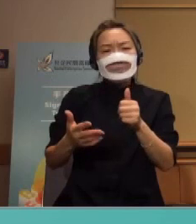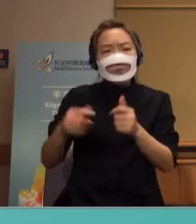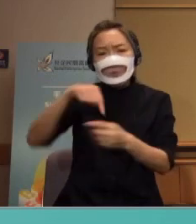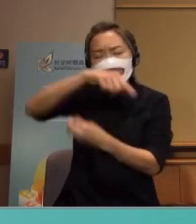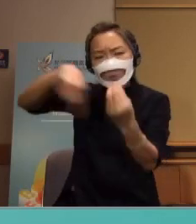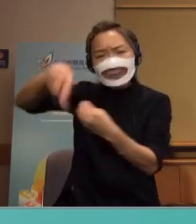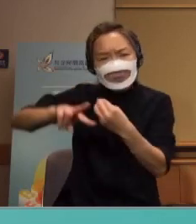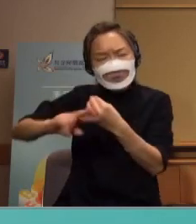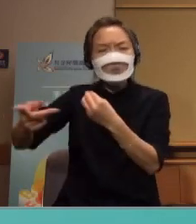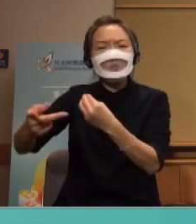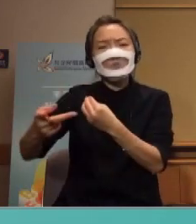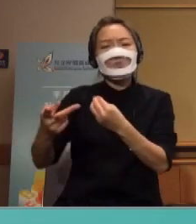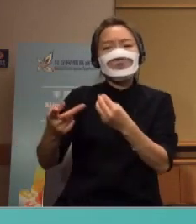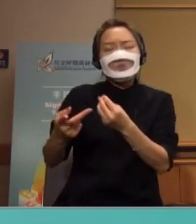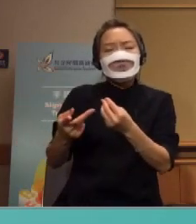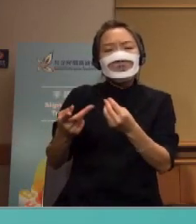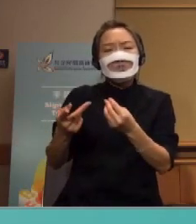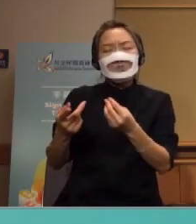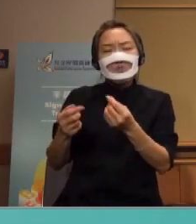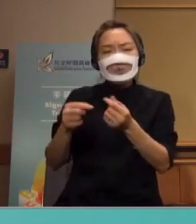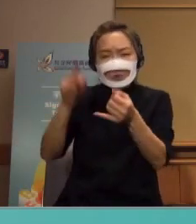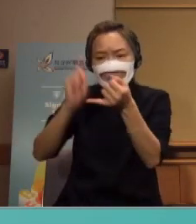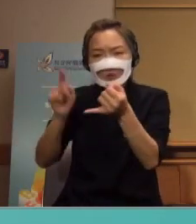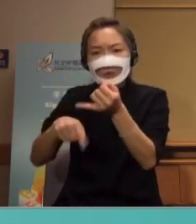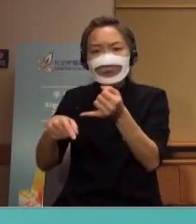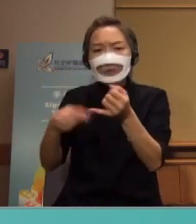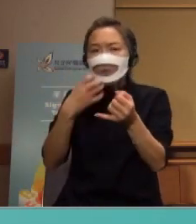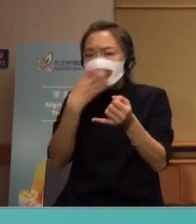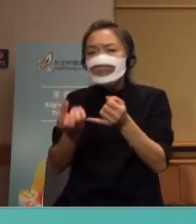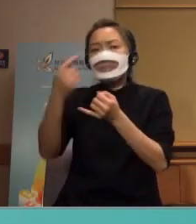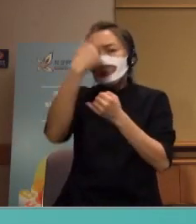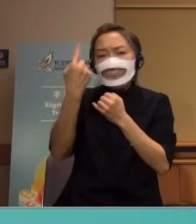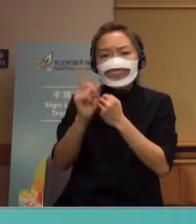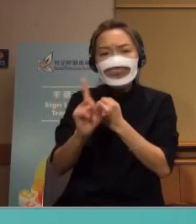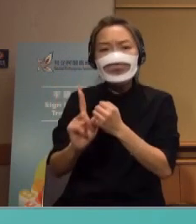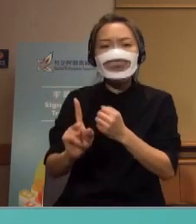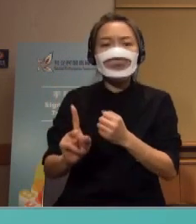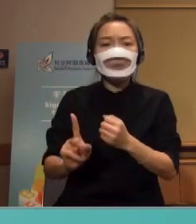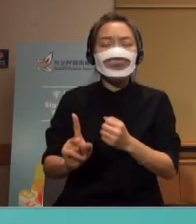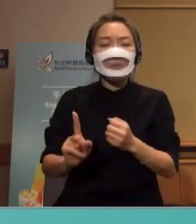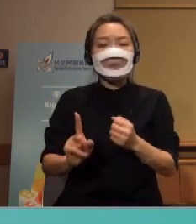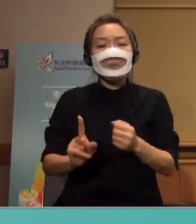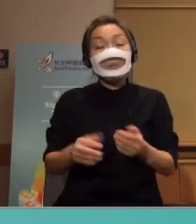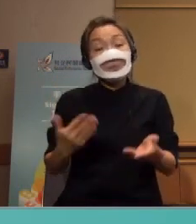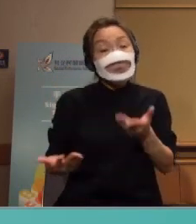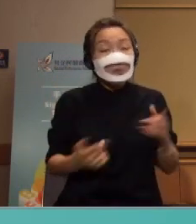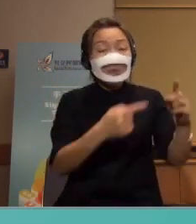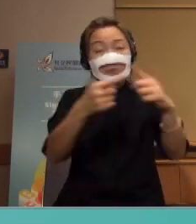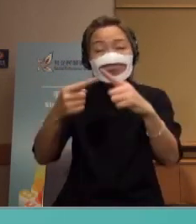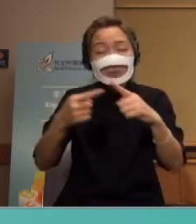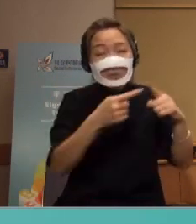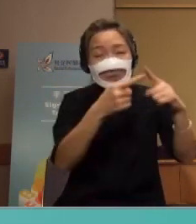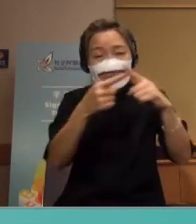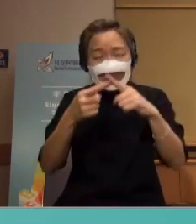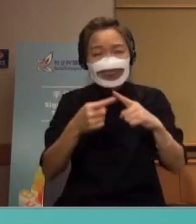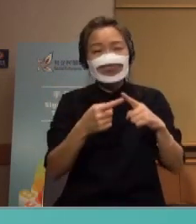all. Who's going to show up and pay for the people suffering at the heels of that? And unfortunately, it looks like the sovereign countries